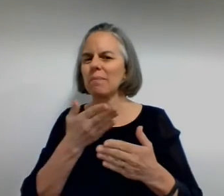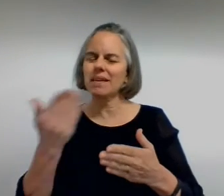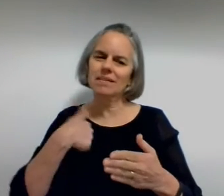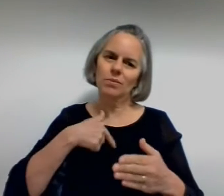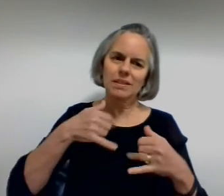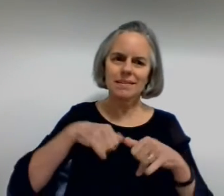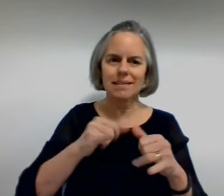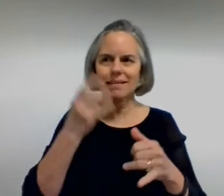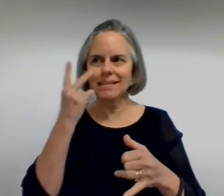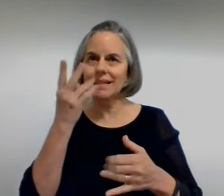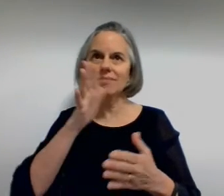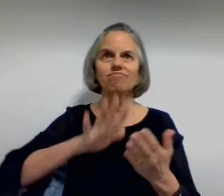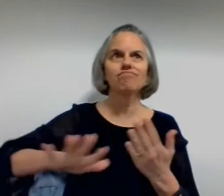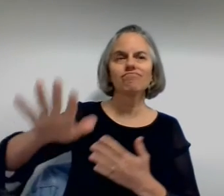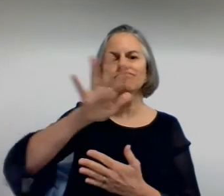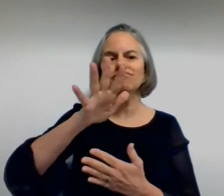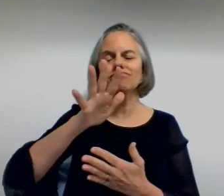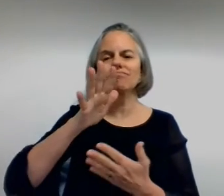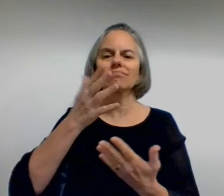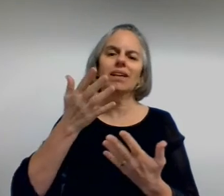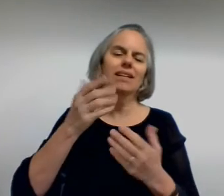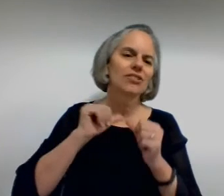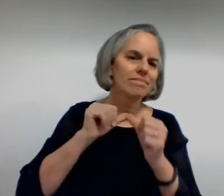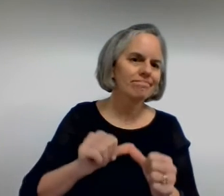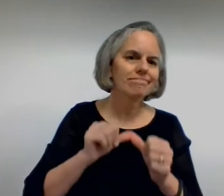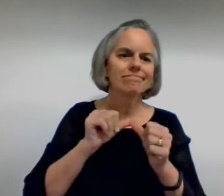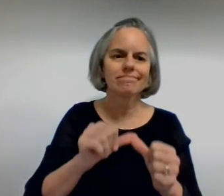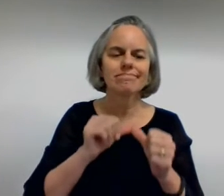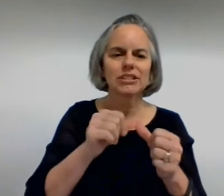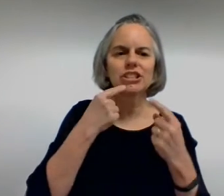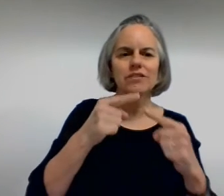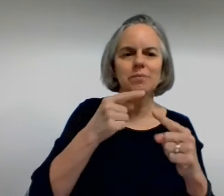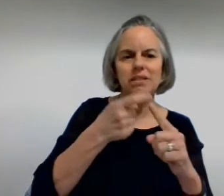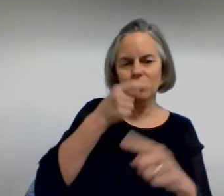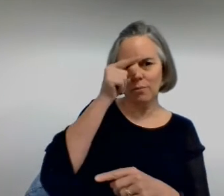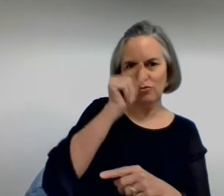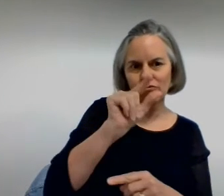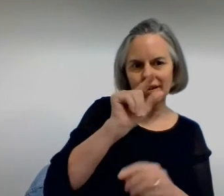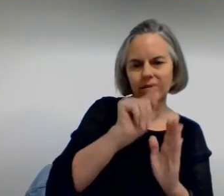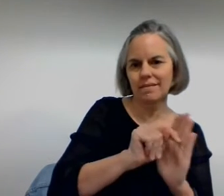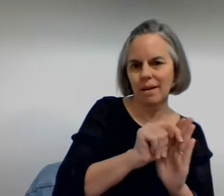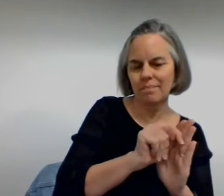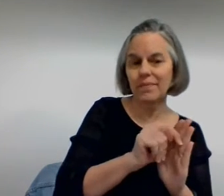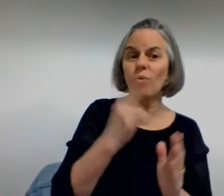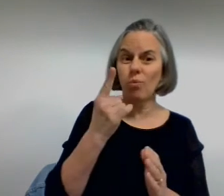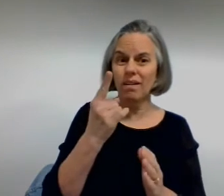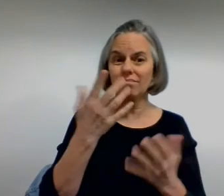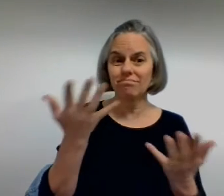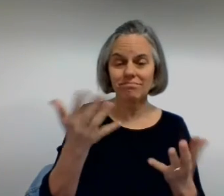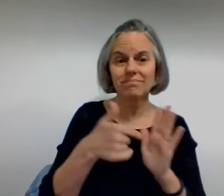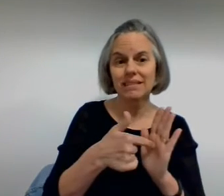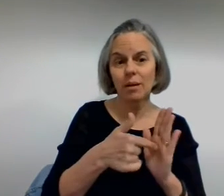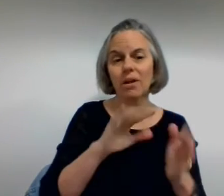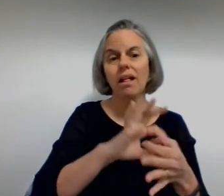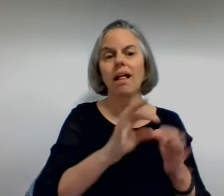still see around us or that that are just lasting achievements of the Greeks. One of those is the Olympics.